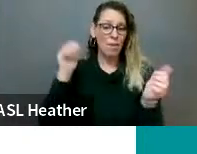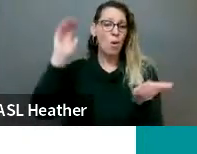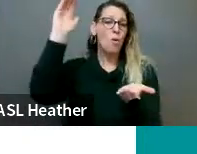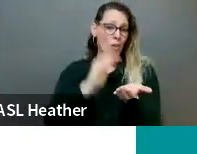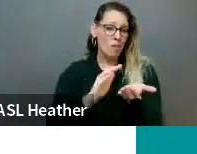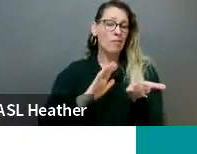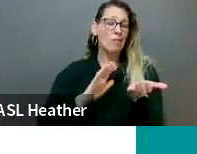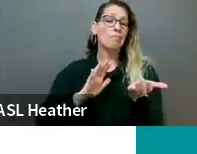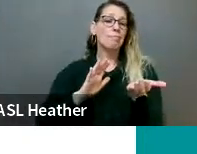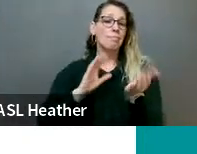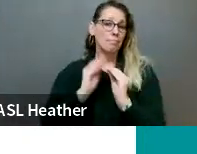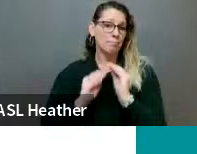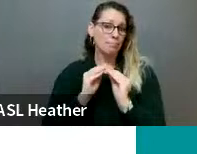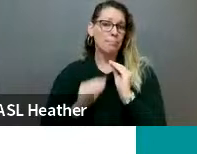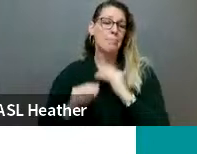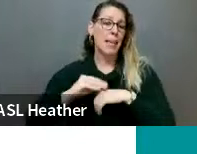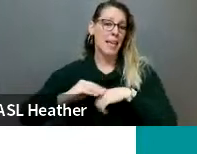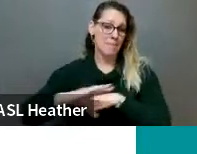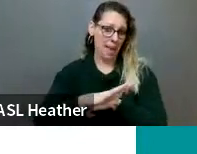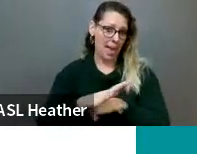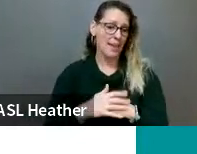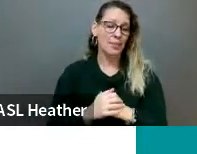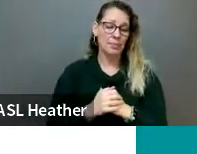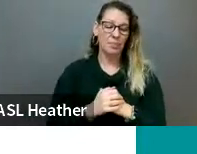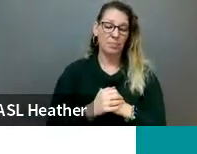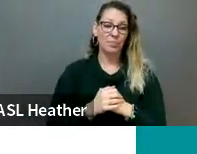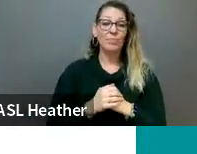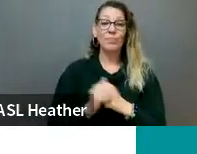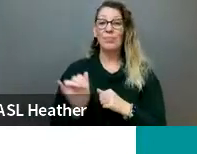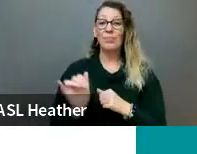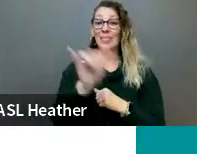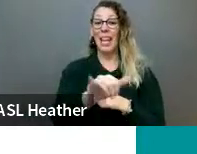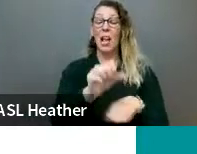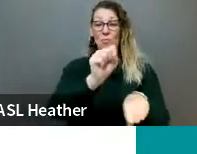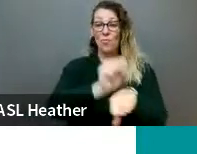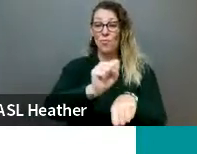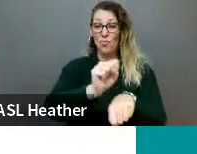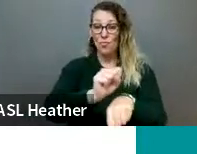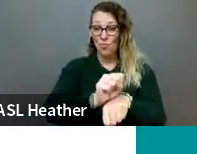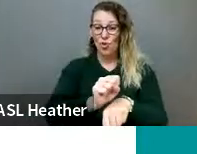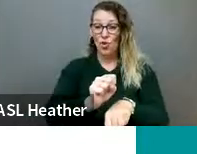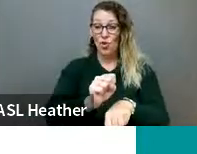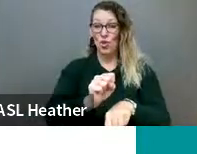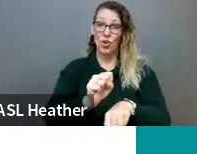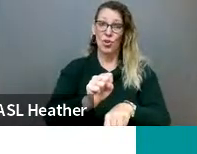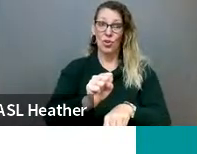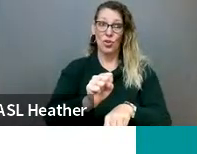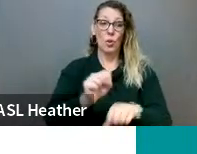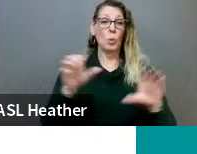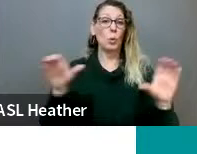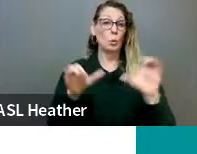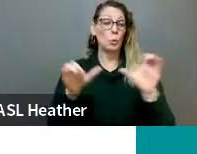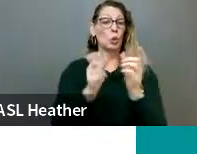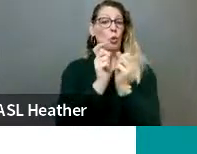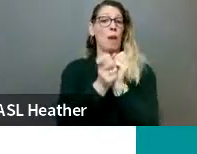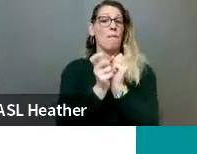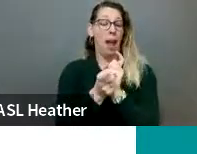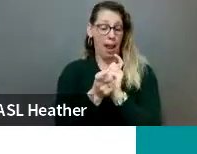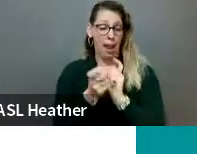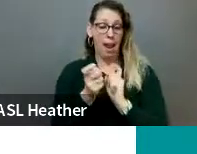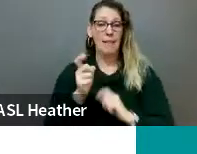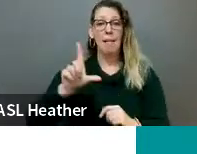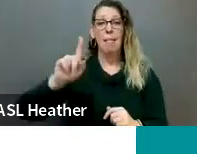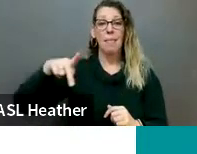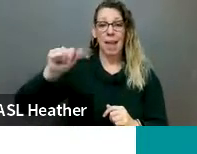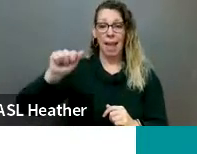mitigate impacts of the selected alternatives. So that work that we'll do to refine the modified